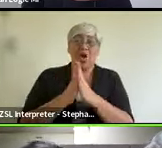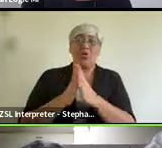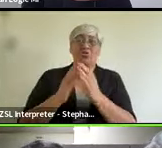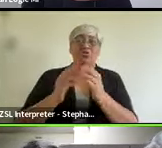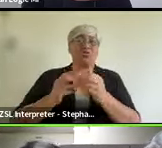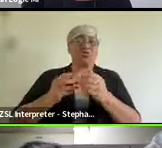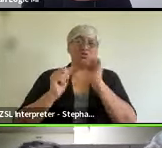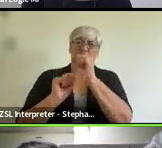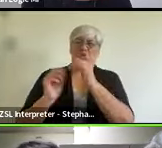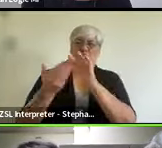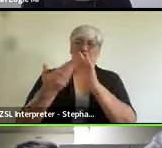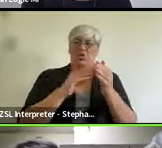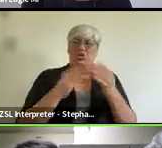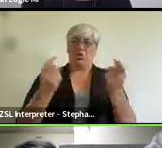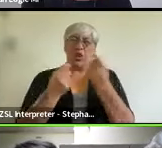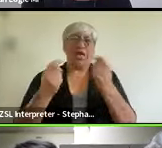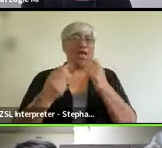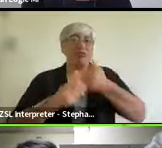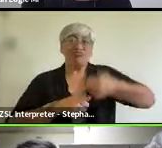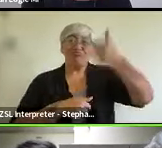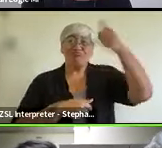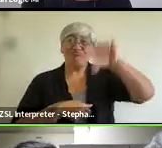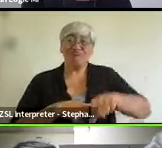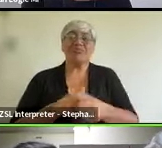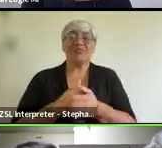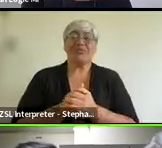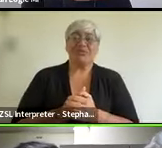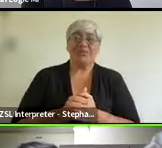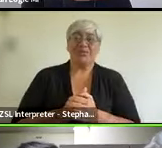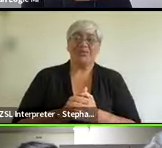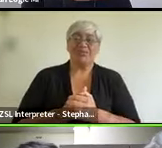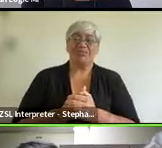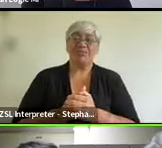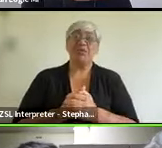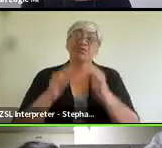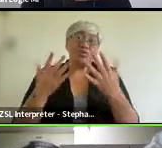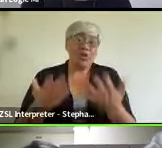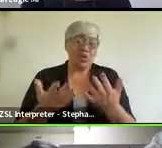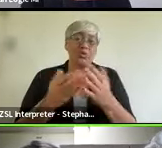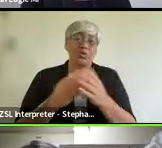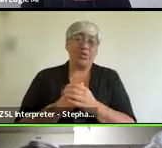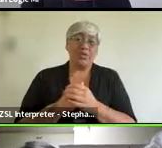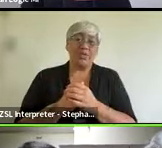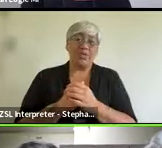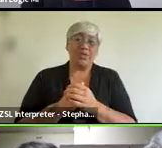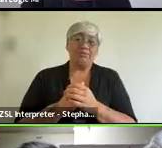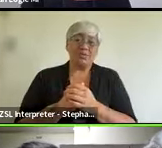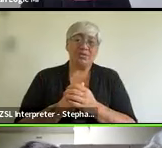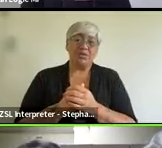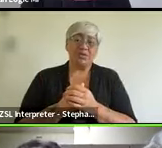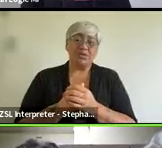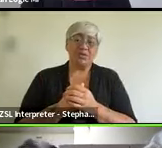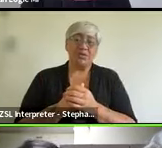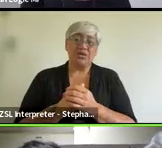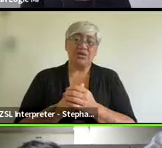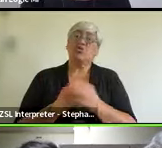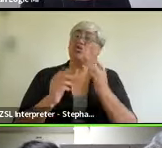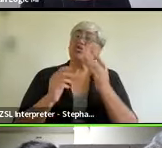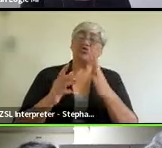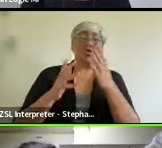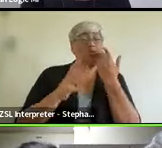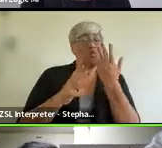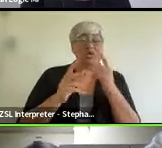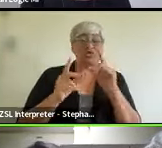references about society doing justice for or